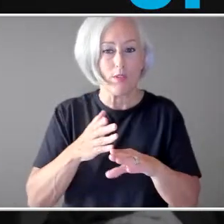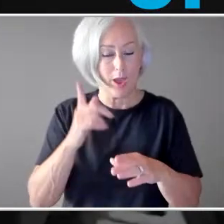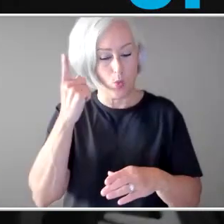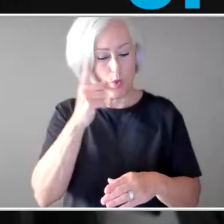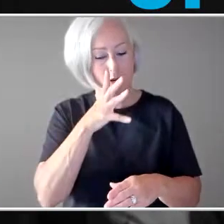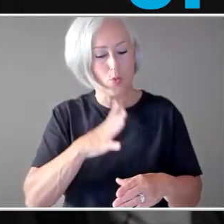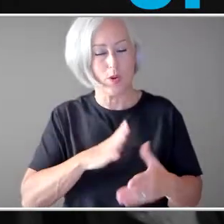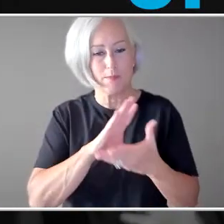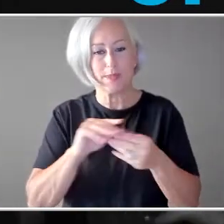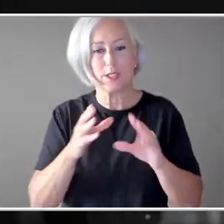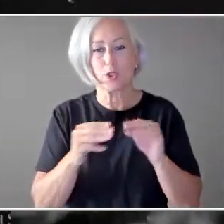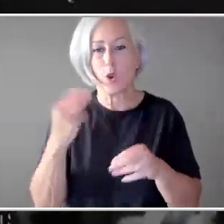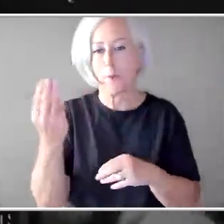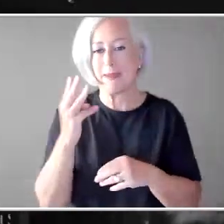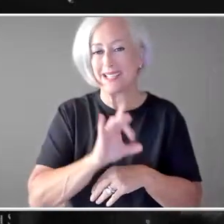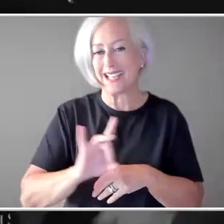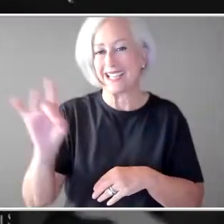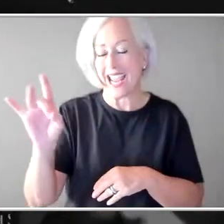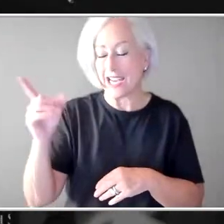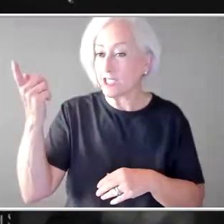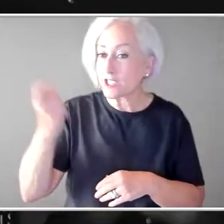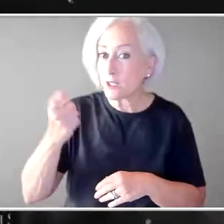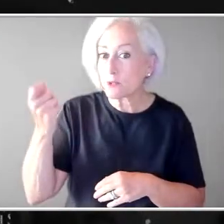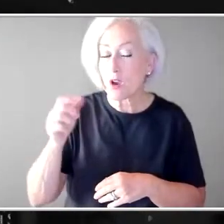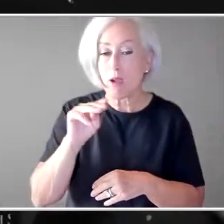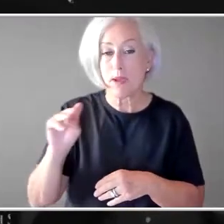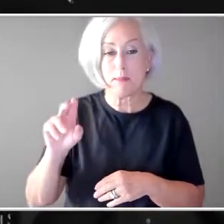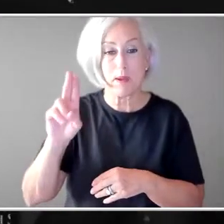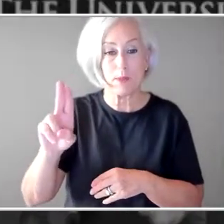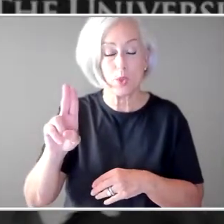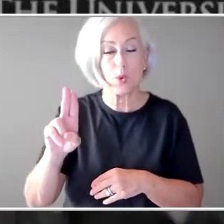Subscribe to our Morning Medical Update and Open Mics